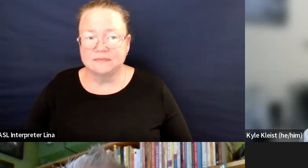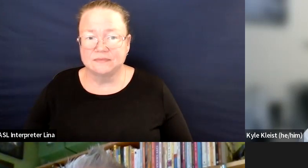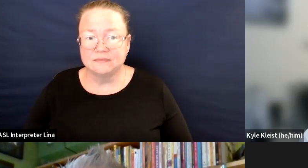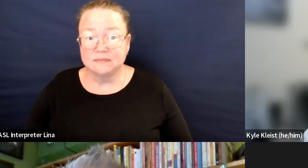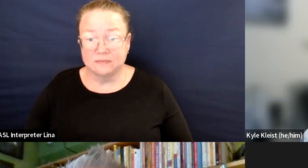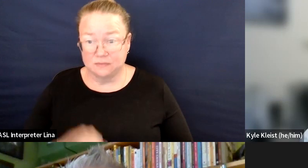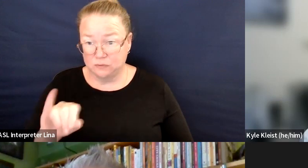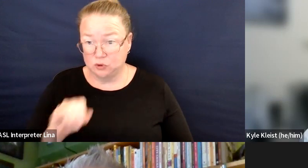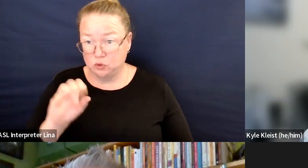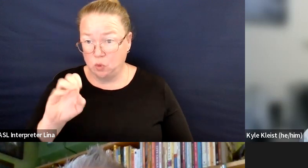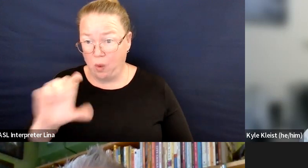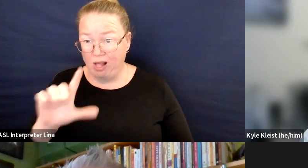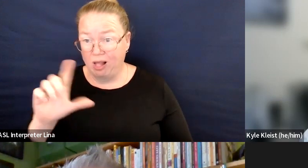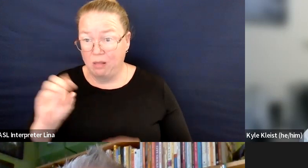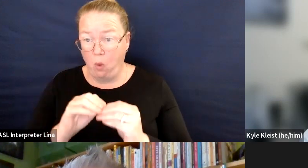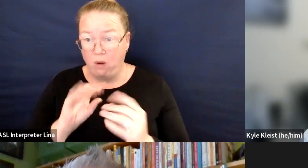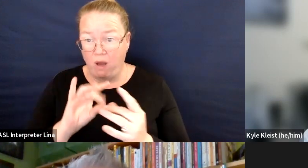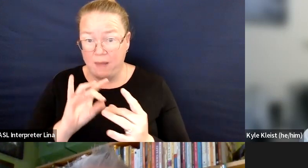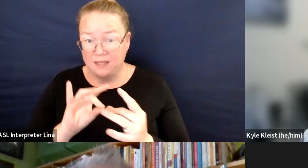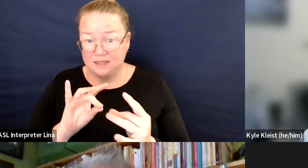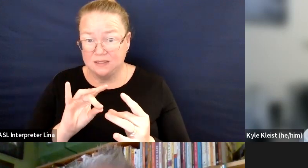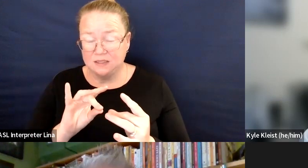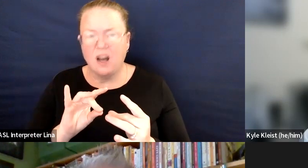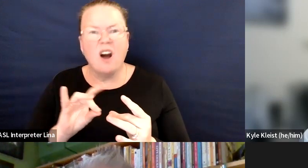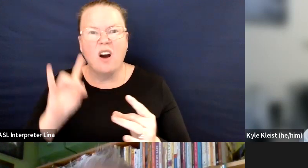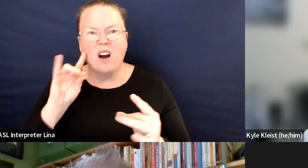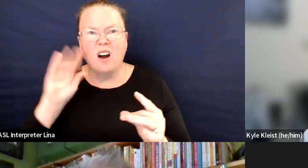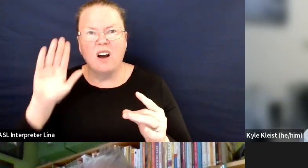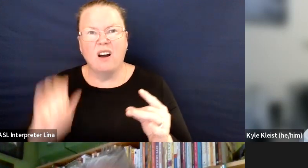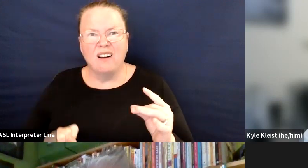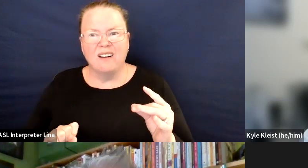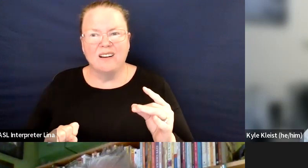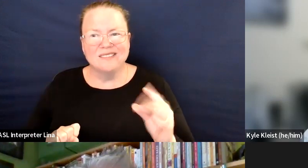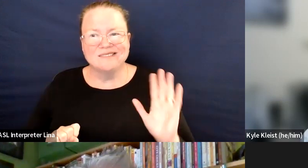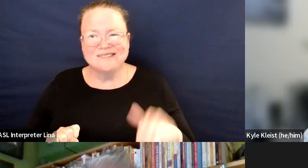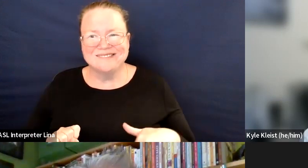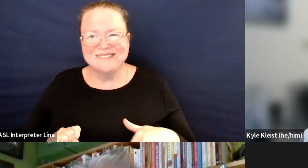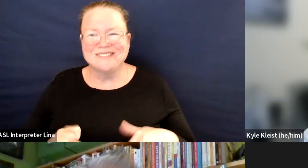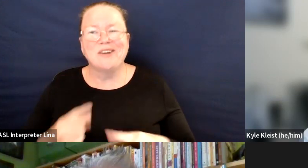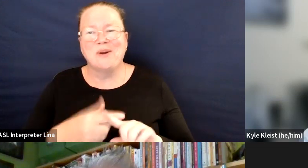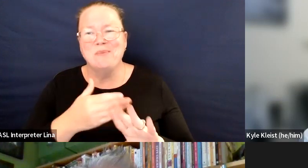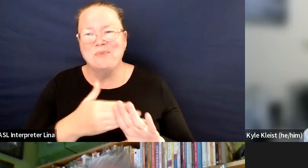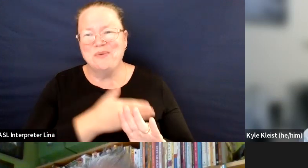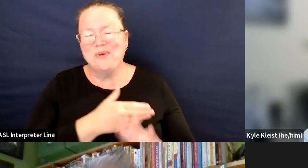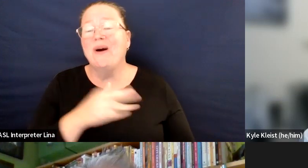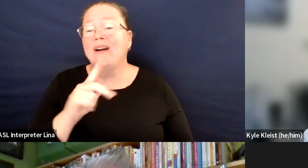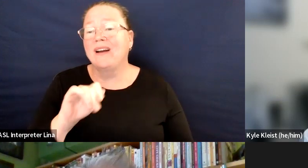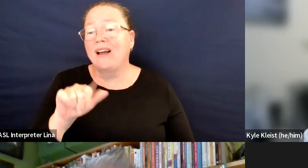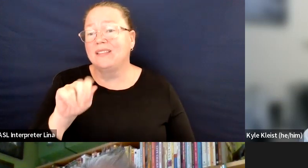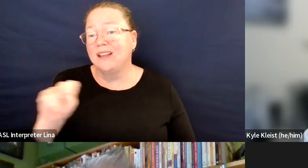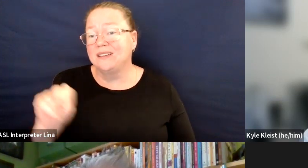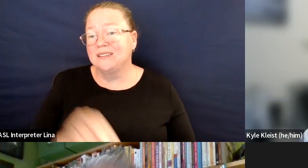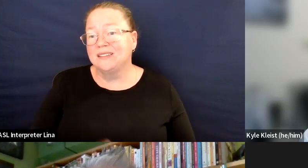Joelle, you had some additional comments? Oh, I think Joel's hand just went down. I Oh. think it was still up from earlier. Oh. Kaylin.